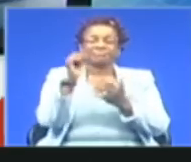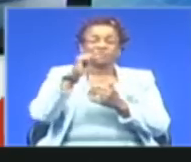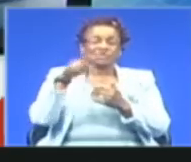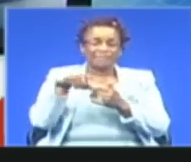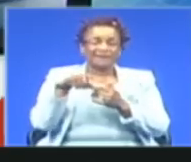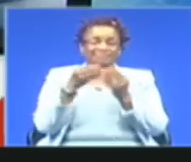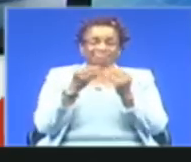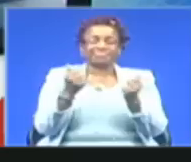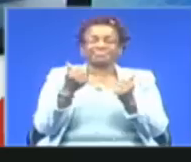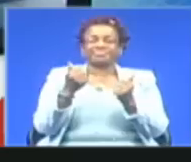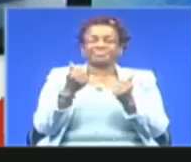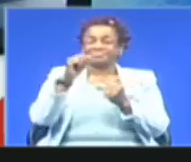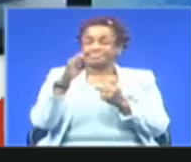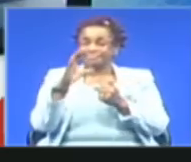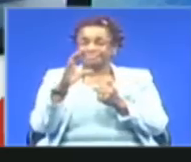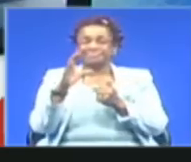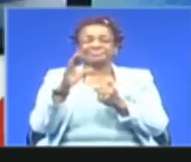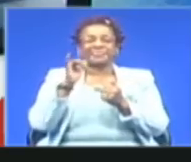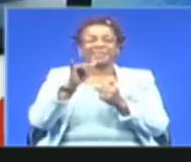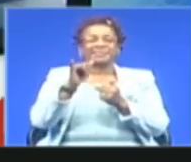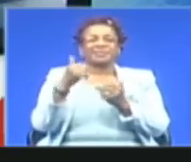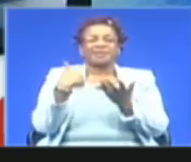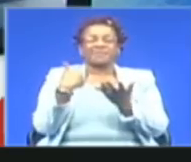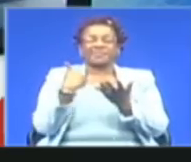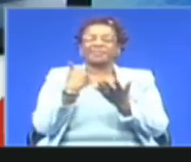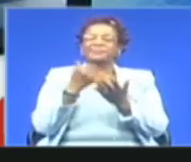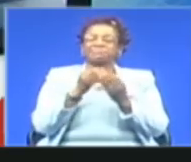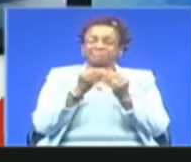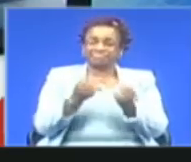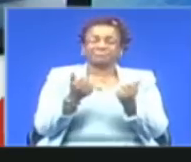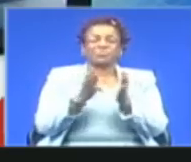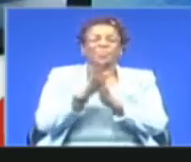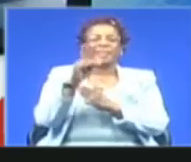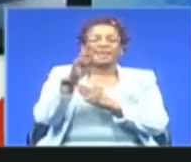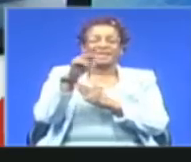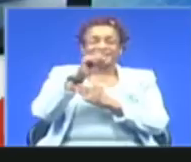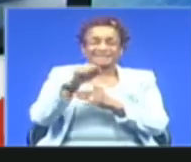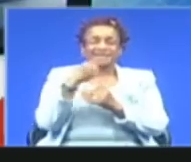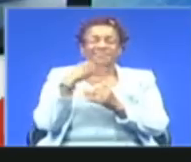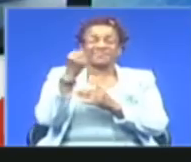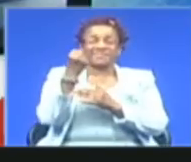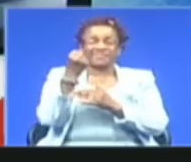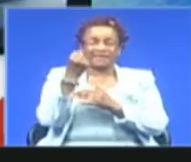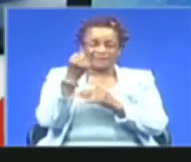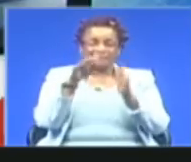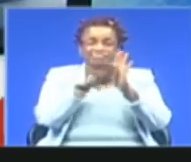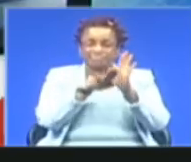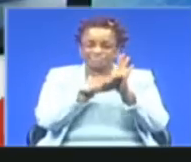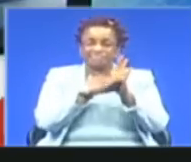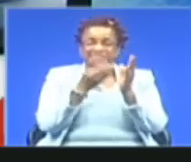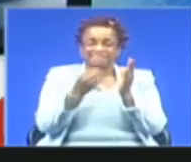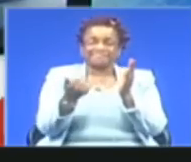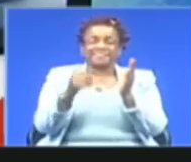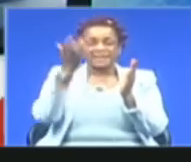FC 5-4. AFC Leopards, enjoying a great run under Dennis Kitambi, secured their 5th win of the season, beating Kakamega